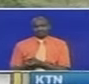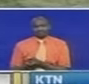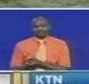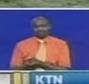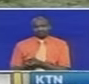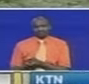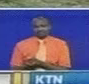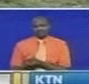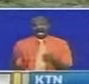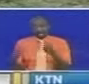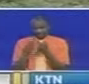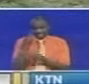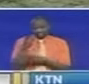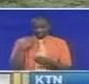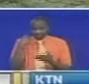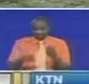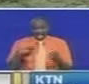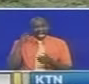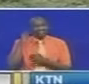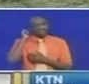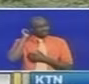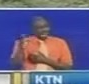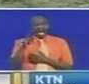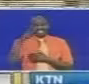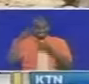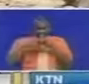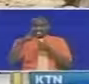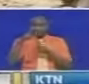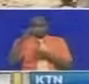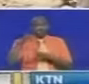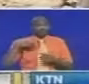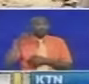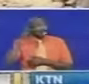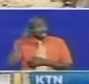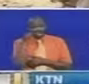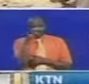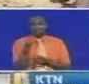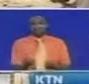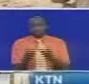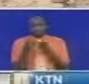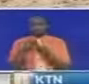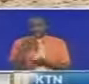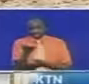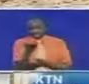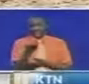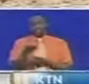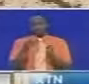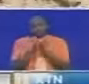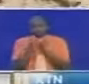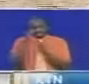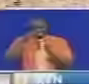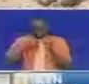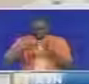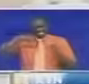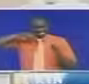It was a blast that was reportedly heard as far as 7 kilometers away. It left behind a crater 15 feet wide and 6 feet